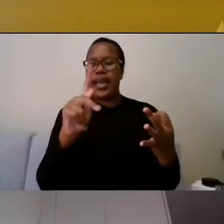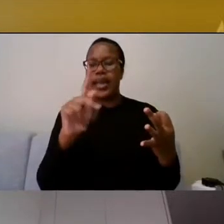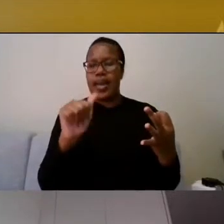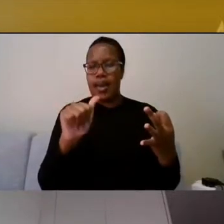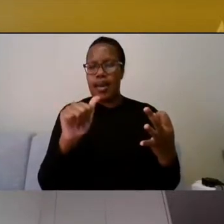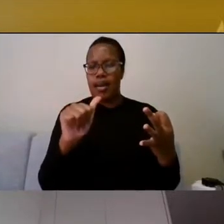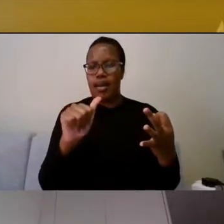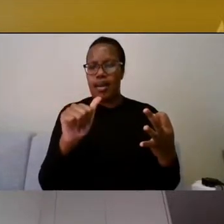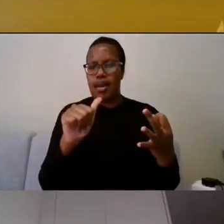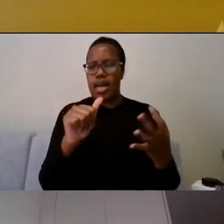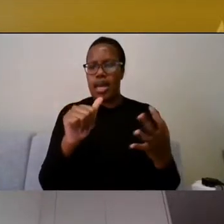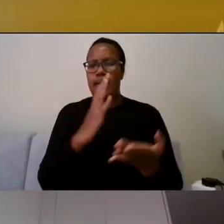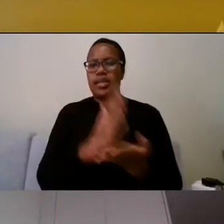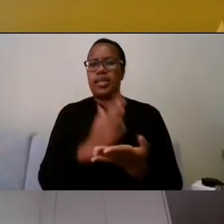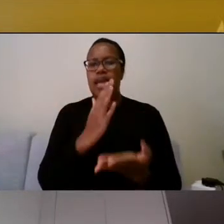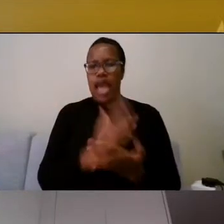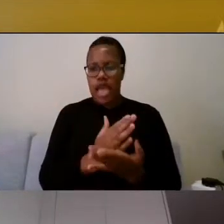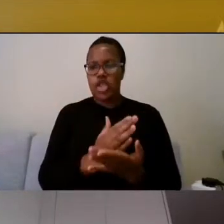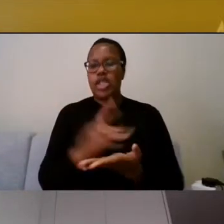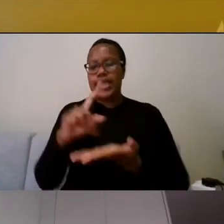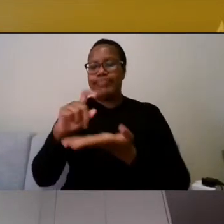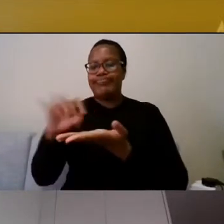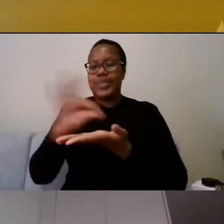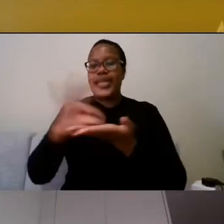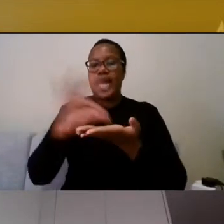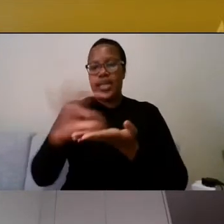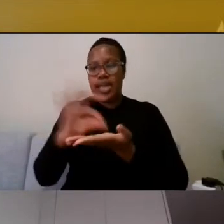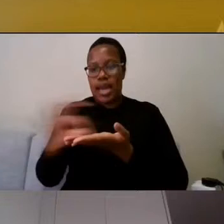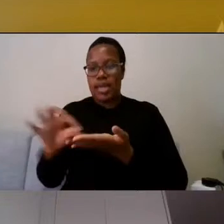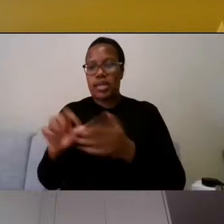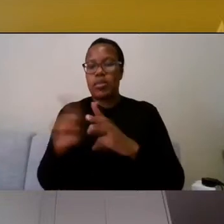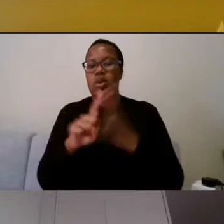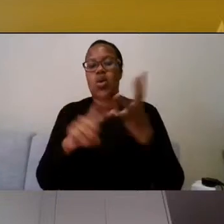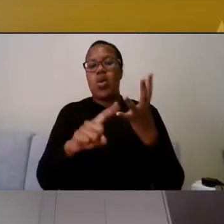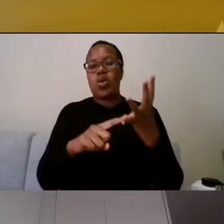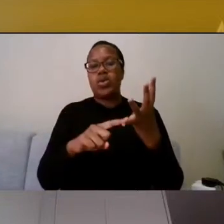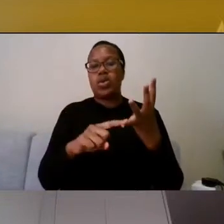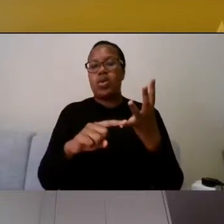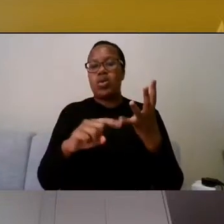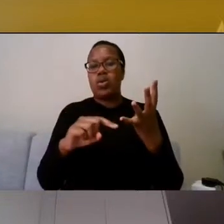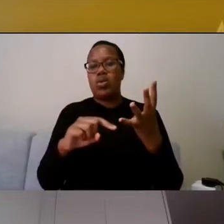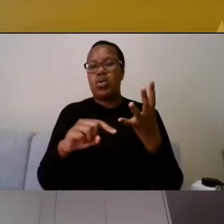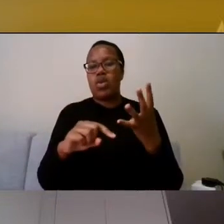actually being sanitized, and I think also closed.